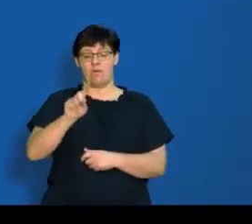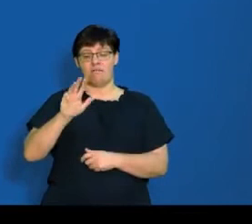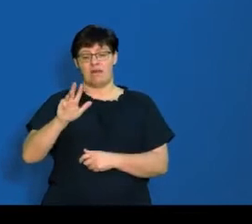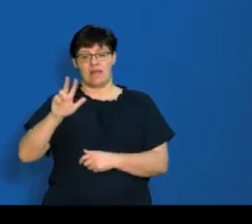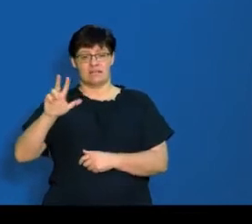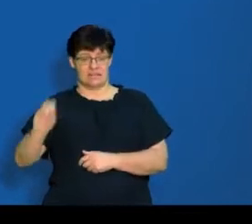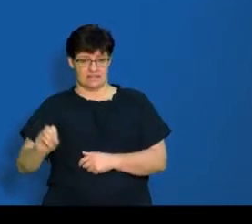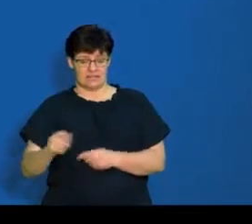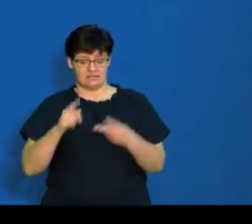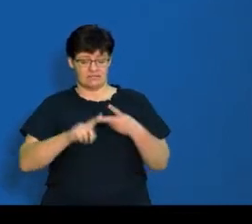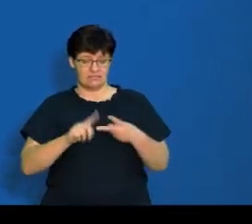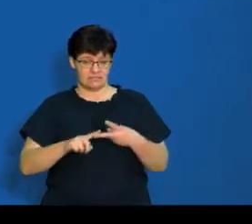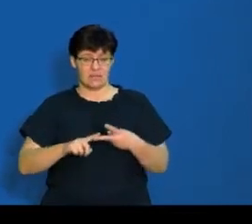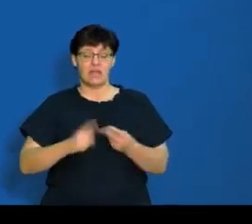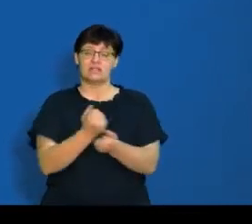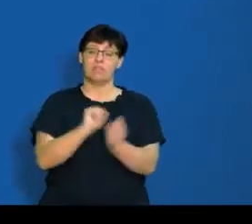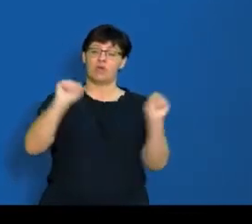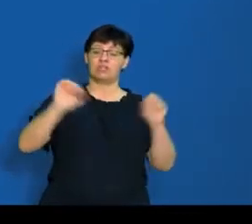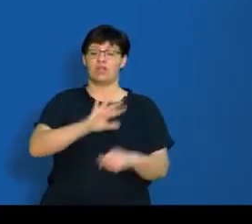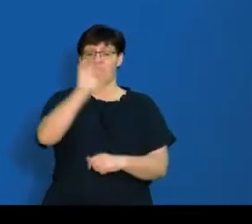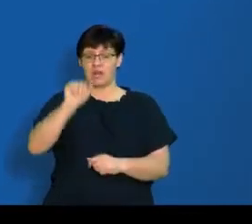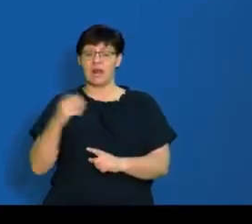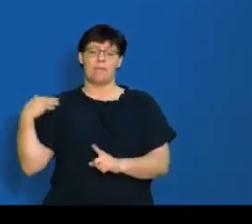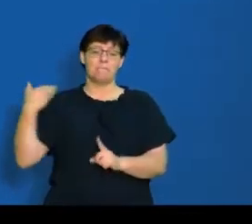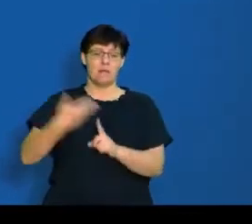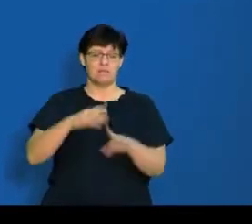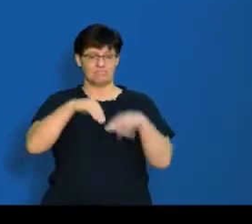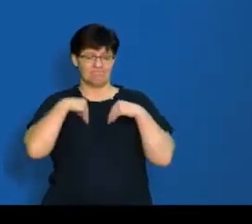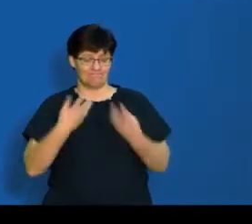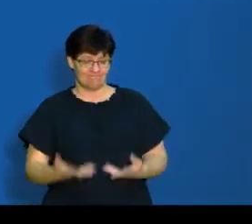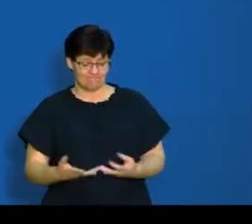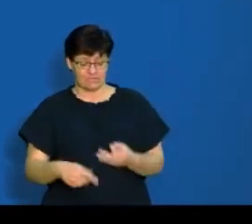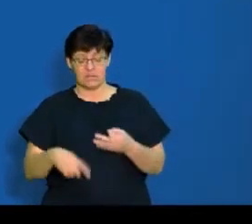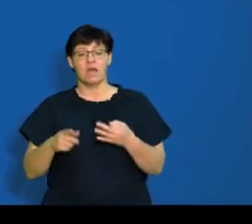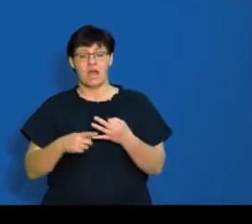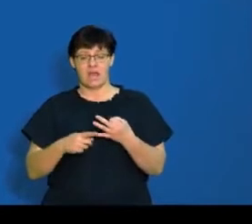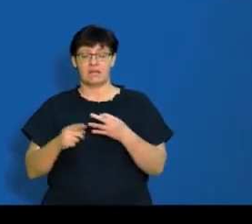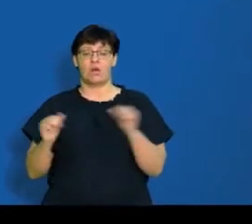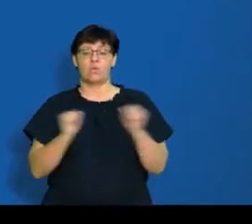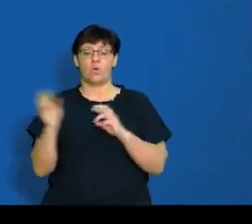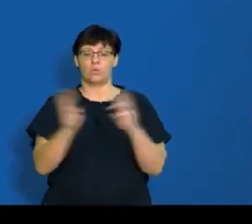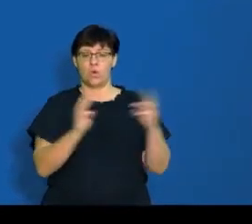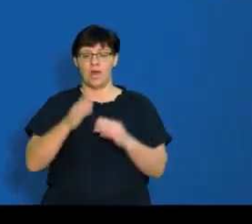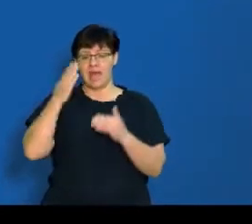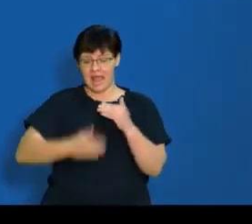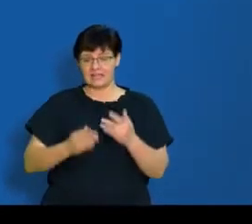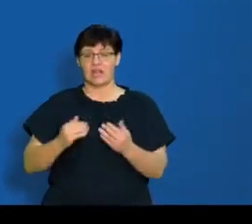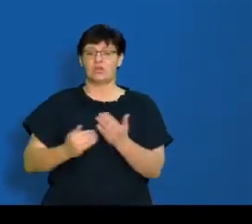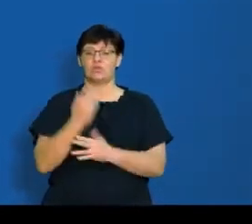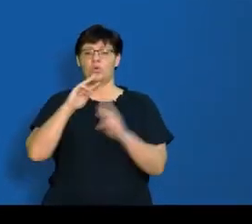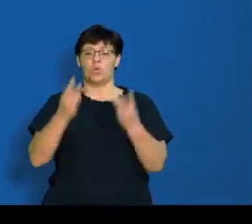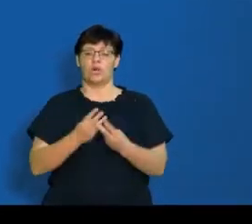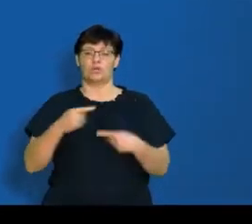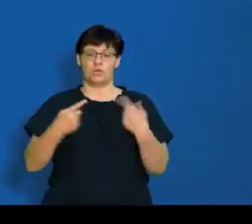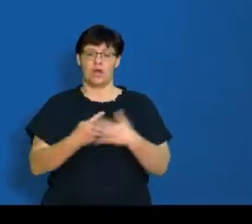of democracy to South Africa and coming to terms with the past, and then the end of the Cold War and a new world order, the events